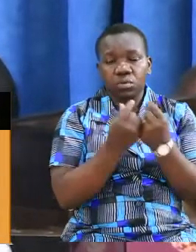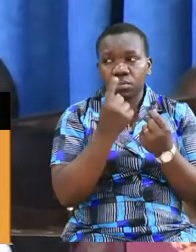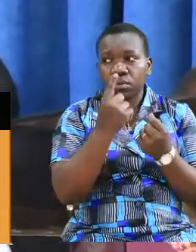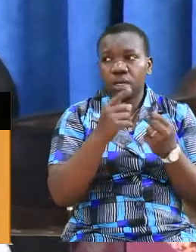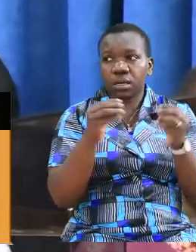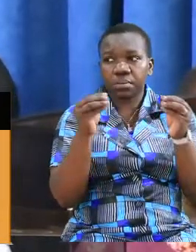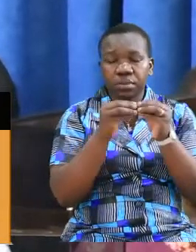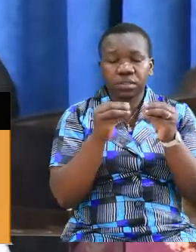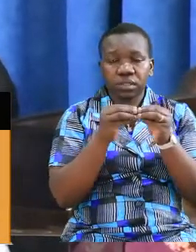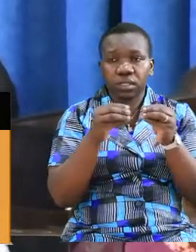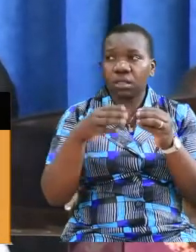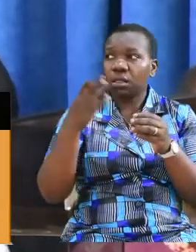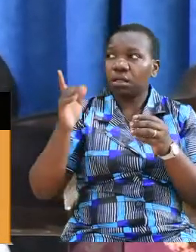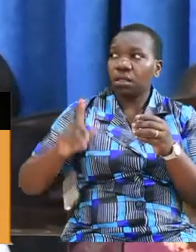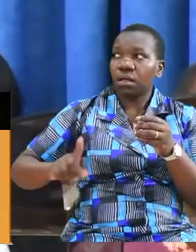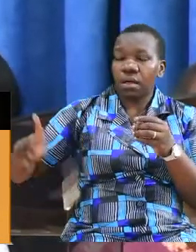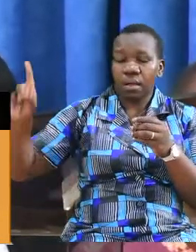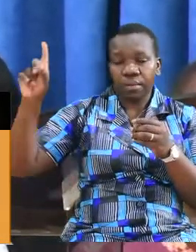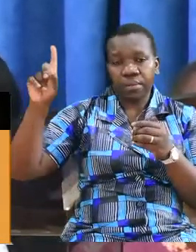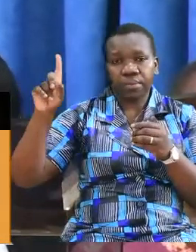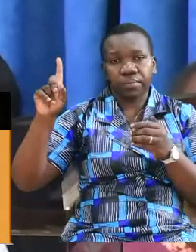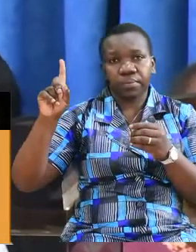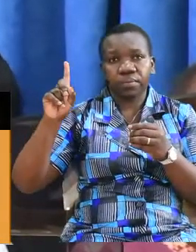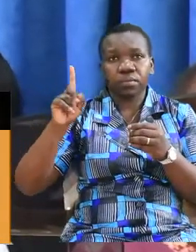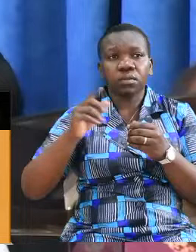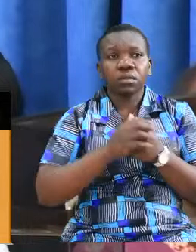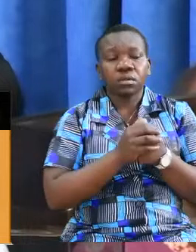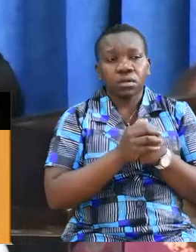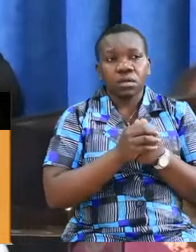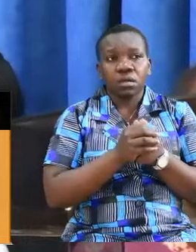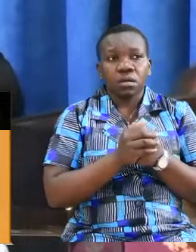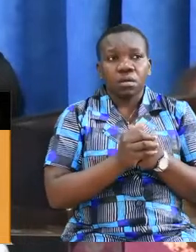Oro Choir ladies will have a meeting today